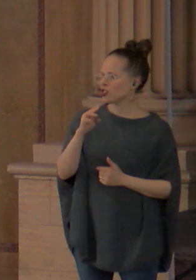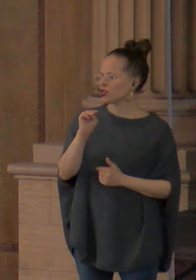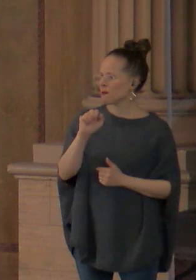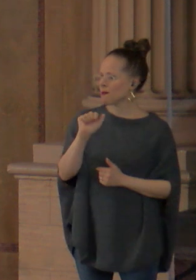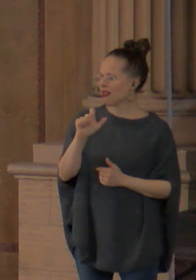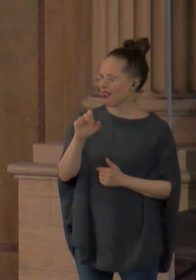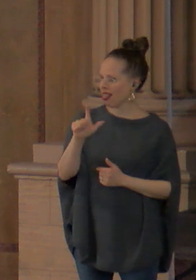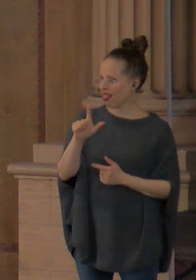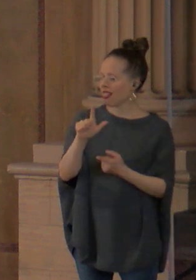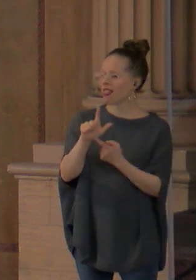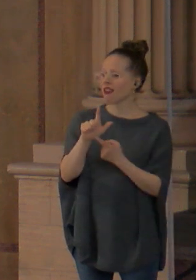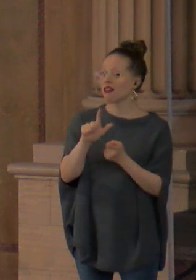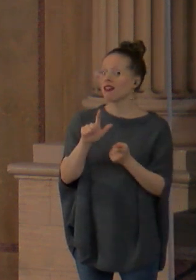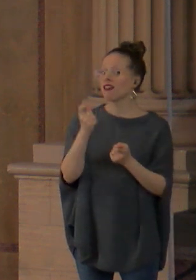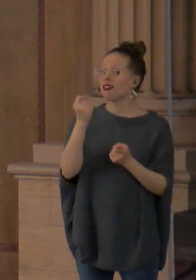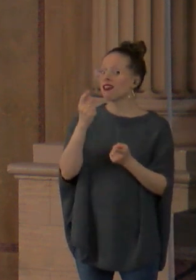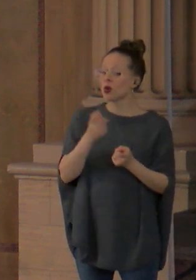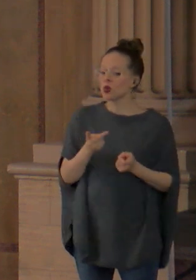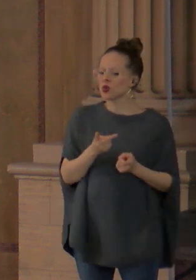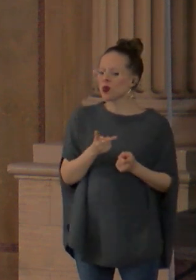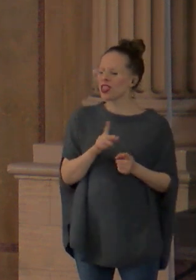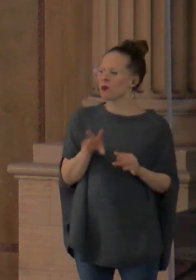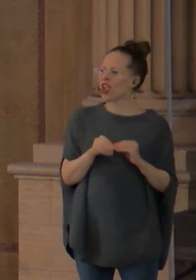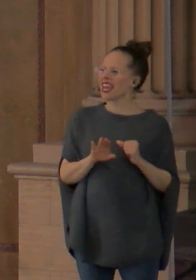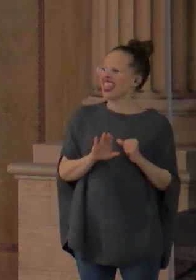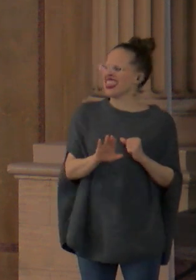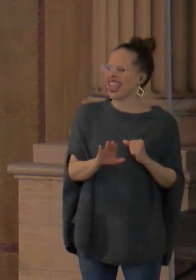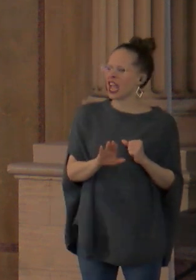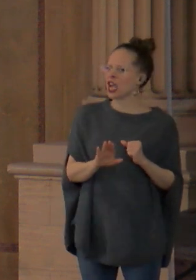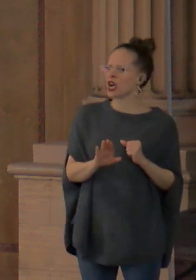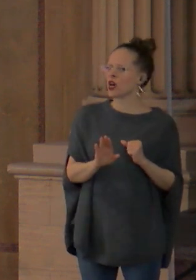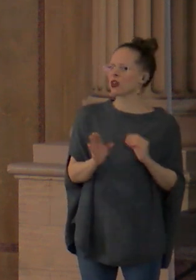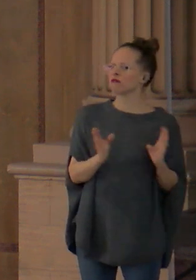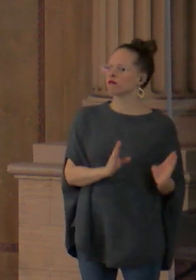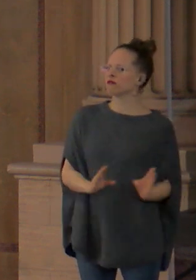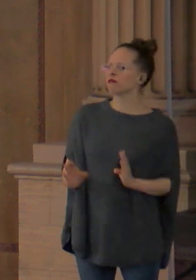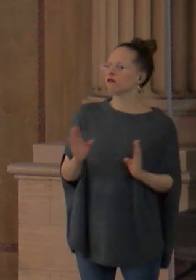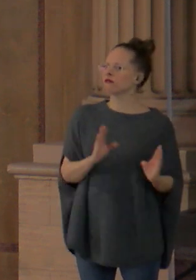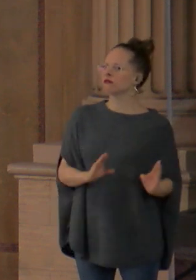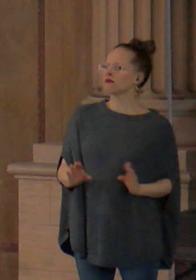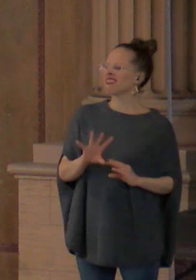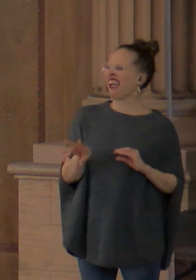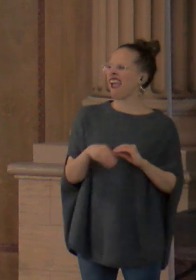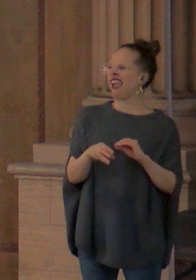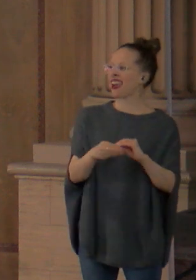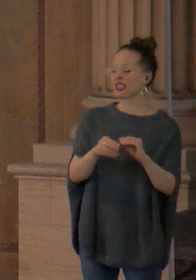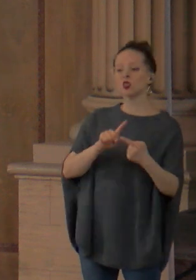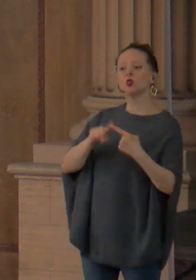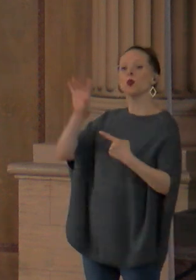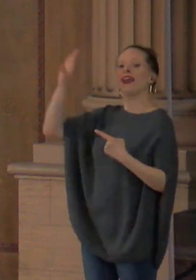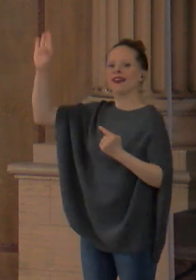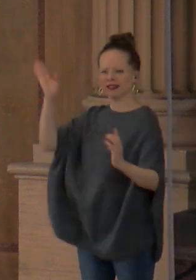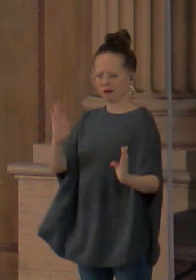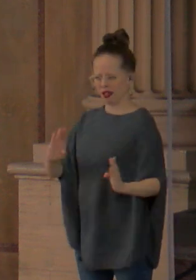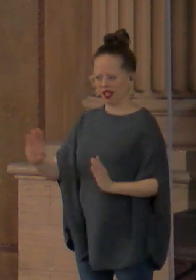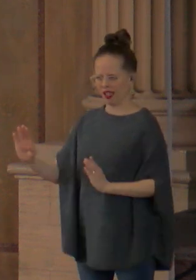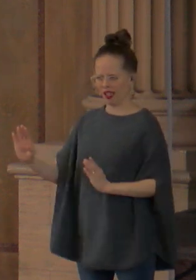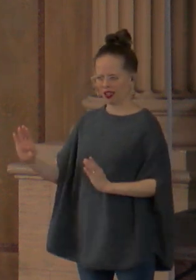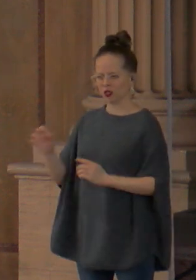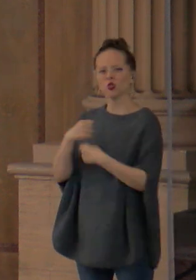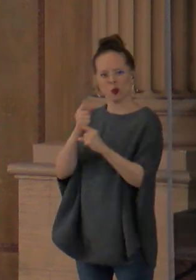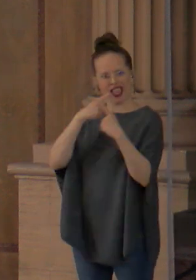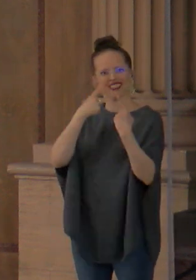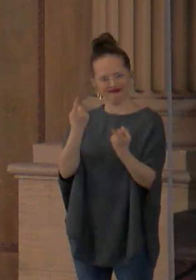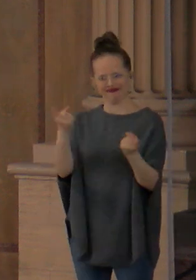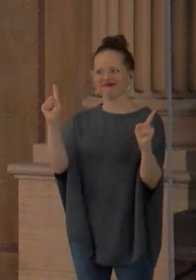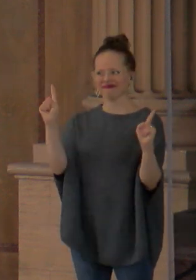adding their works to the promises of God. They're relying on their own plan. They're doing something to make God's promise come true.